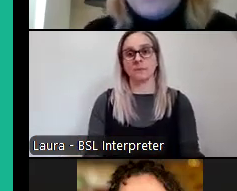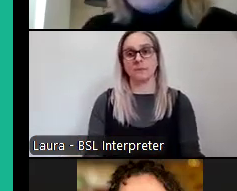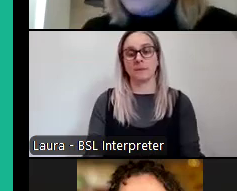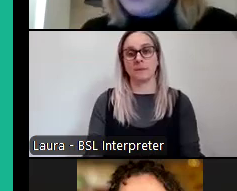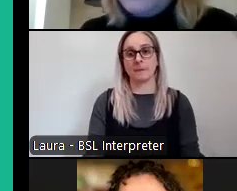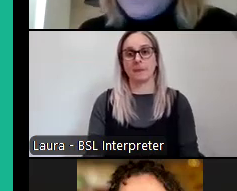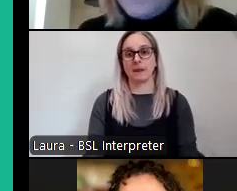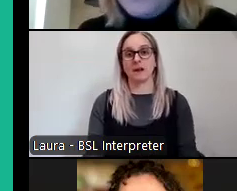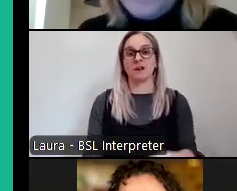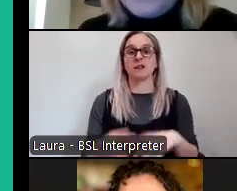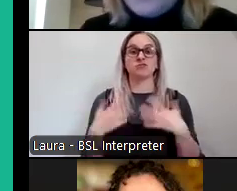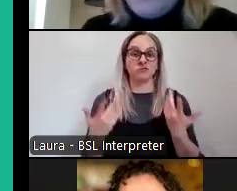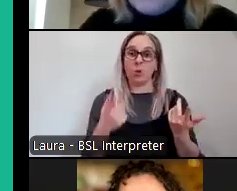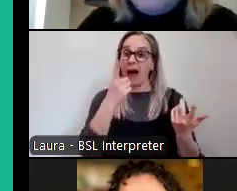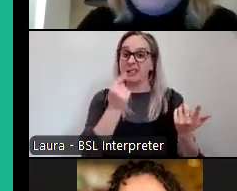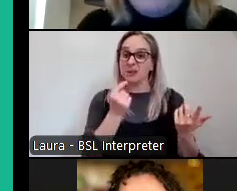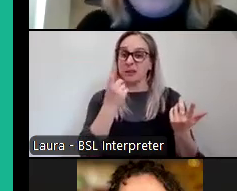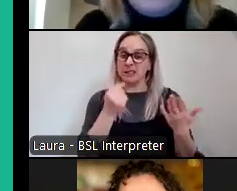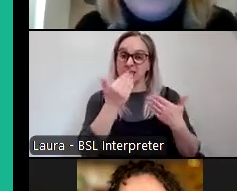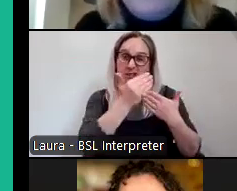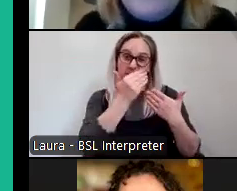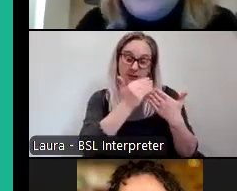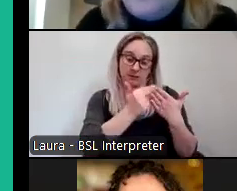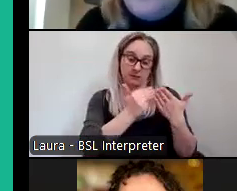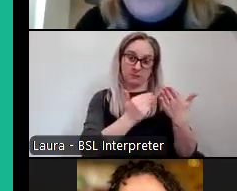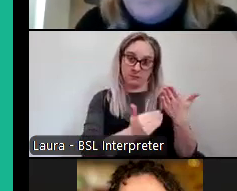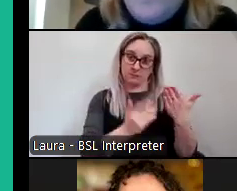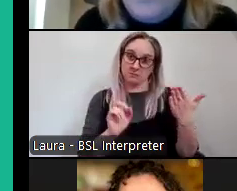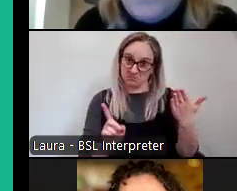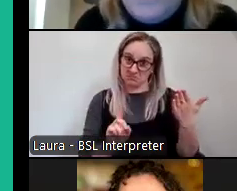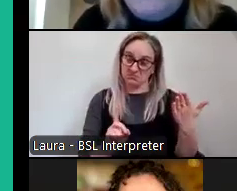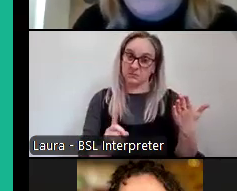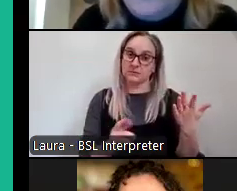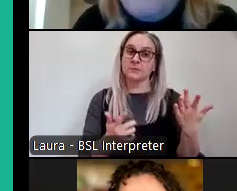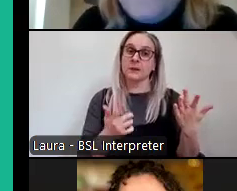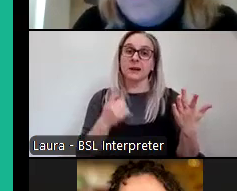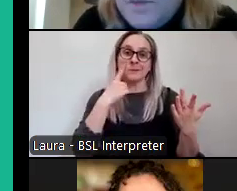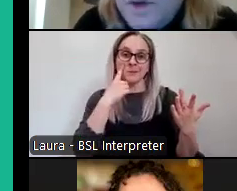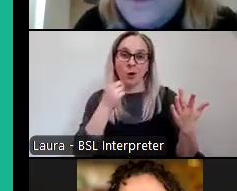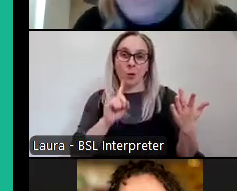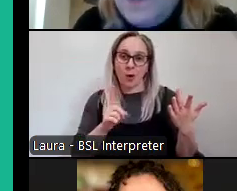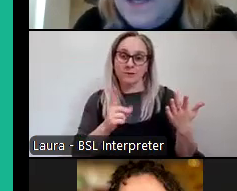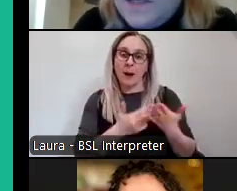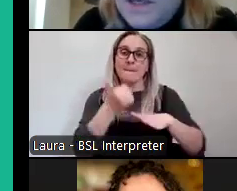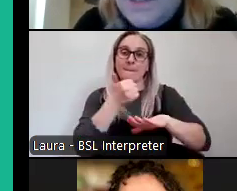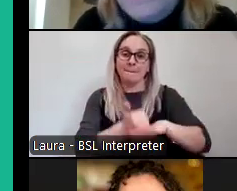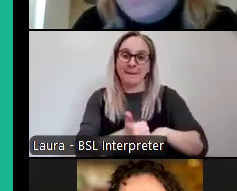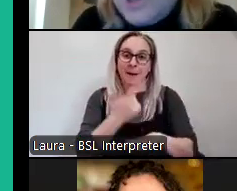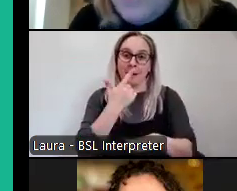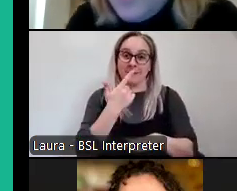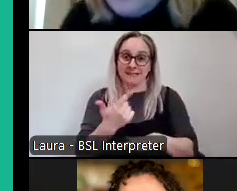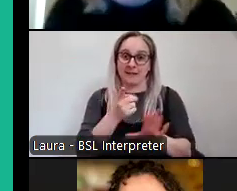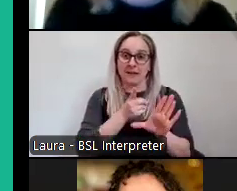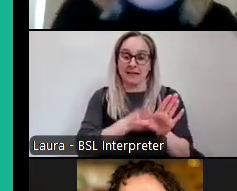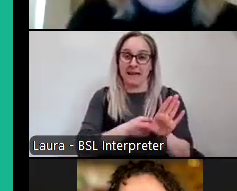So in terms of general eligibility criteria for the fellowship, we are looking for a minimum of 7 years in a